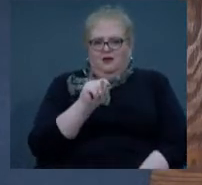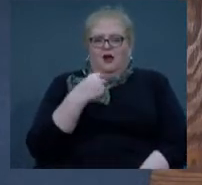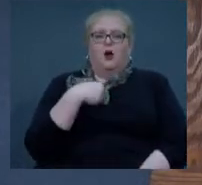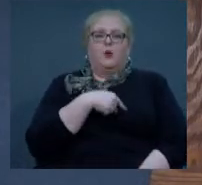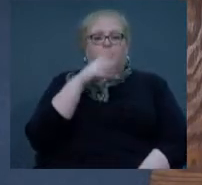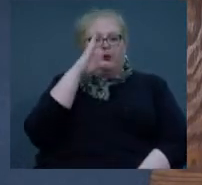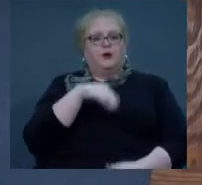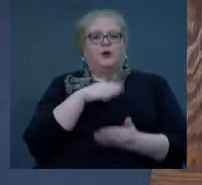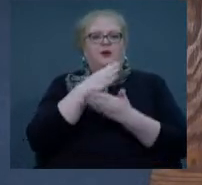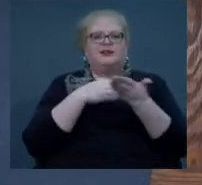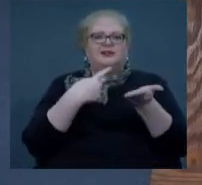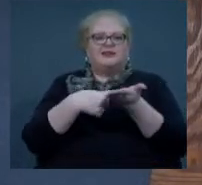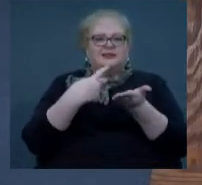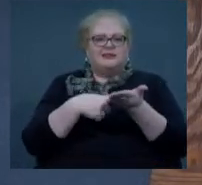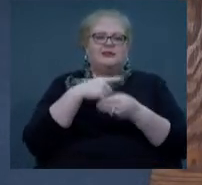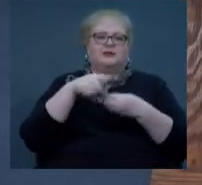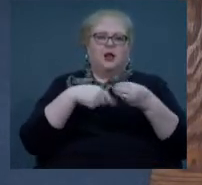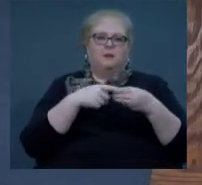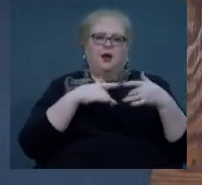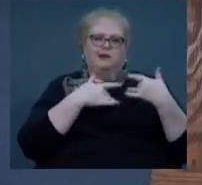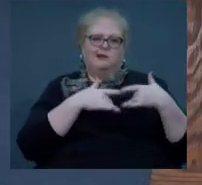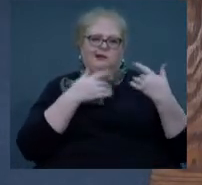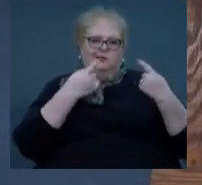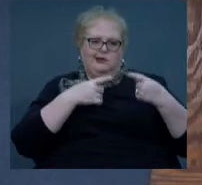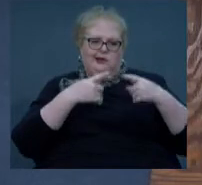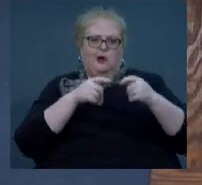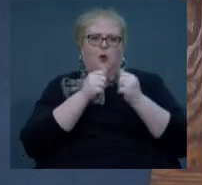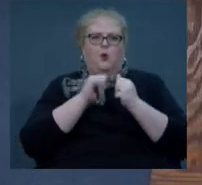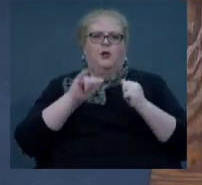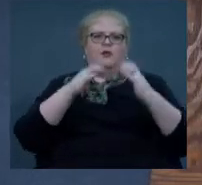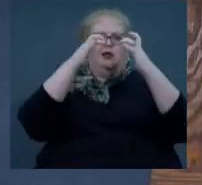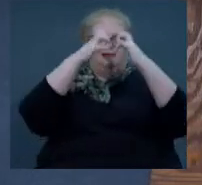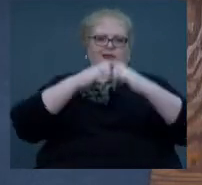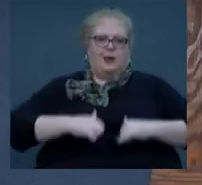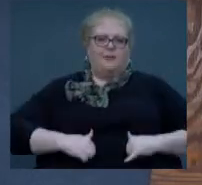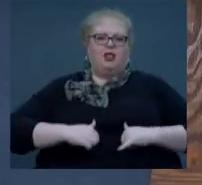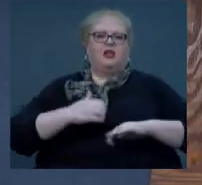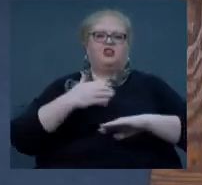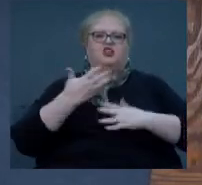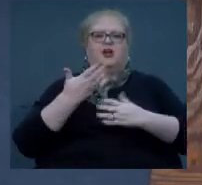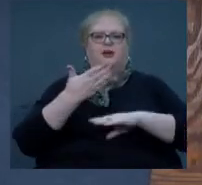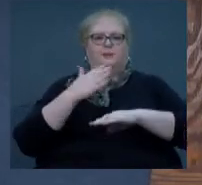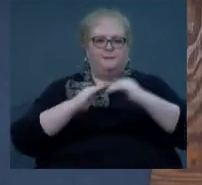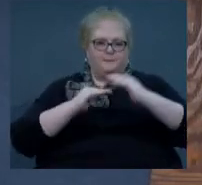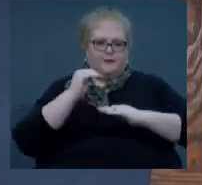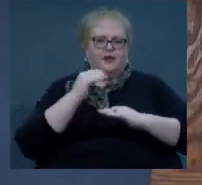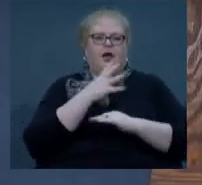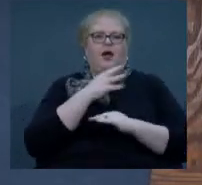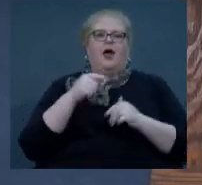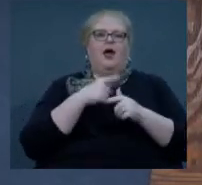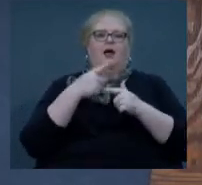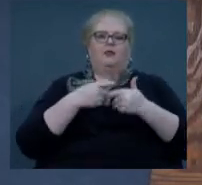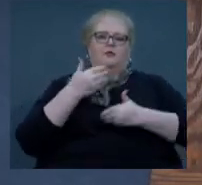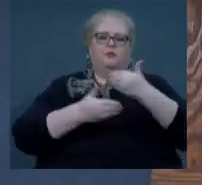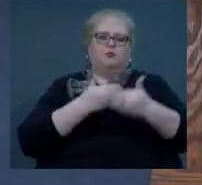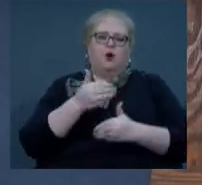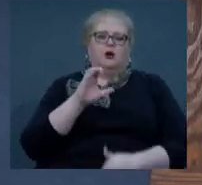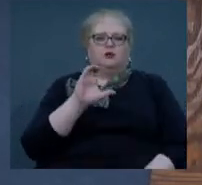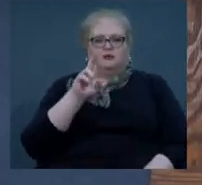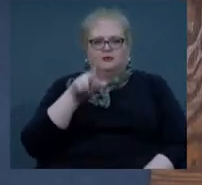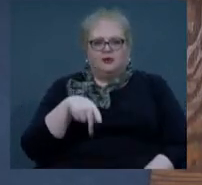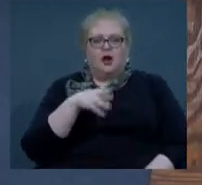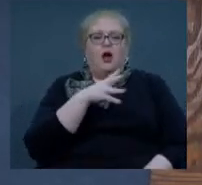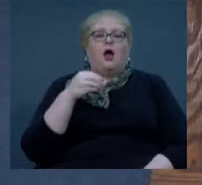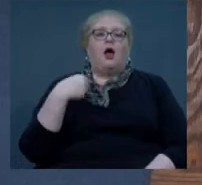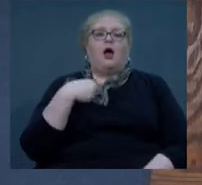some discussion about the sequence of events with regards to the demolition and subsequent CUP process. I just